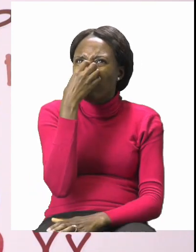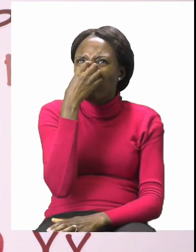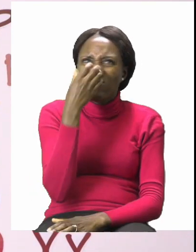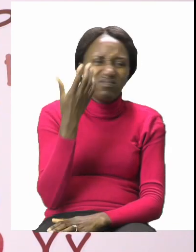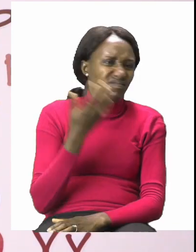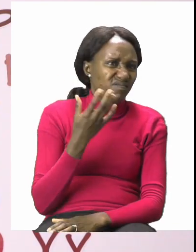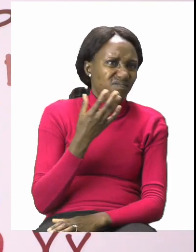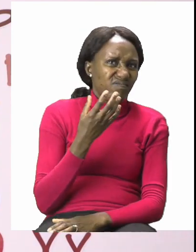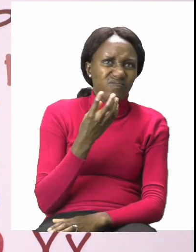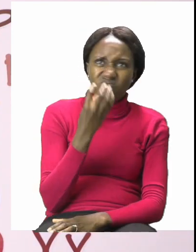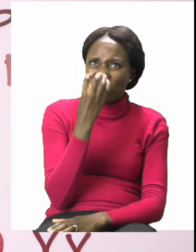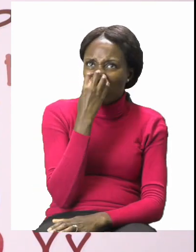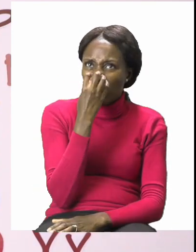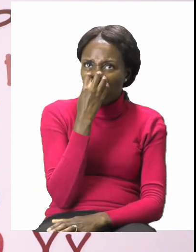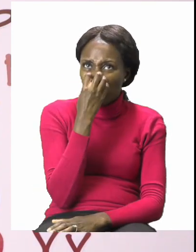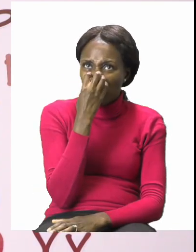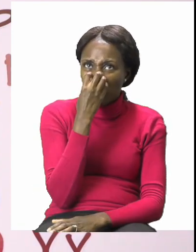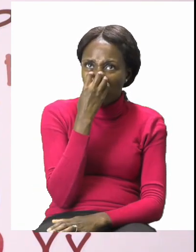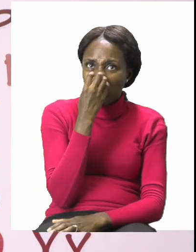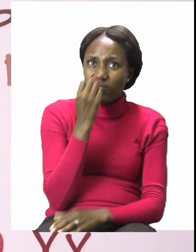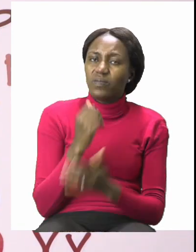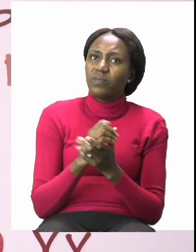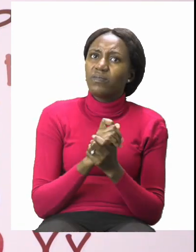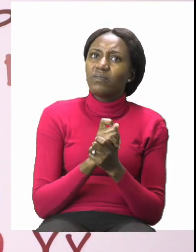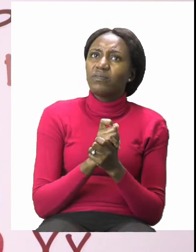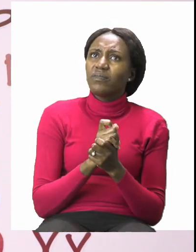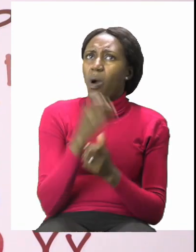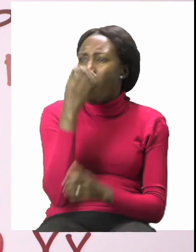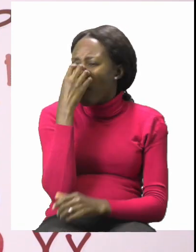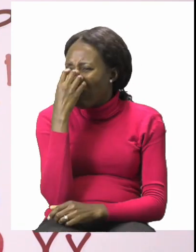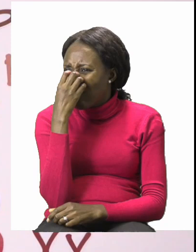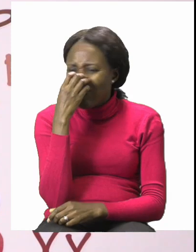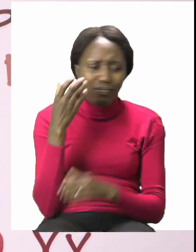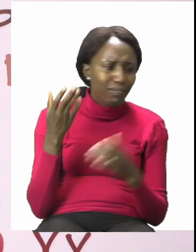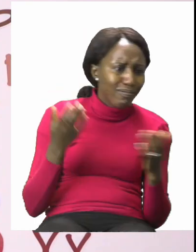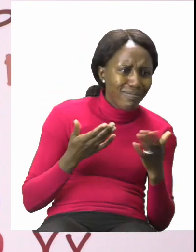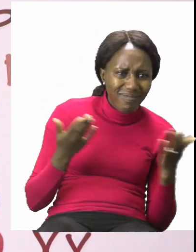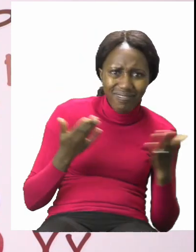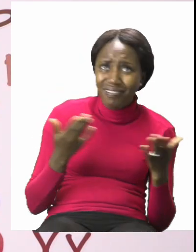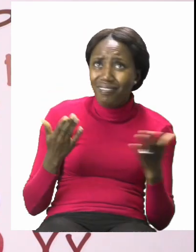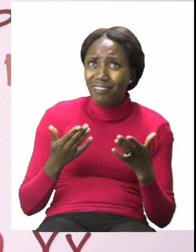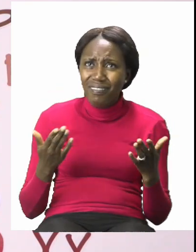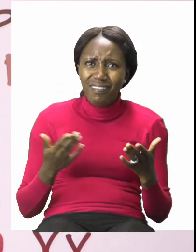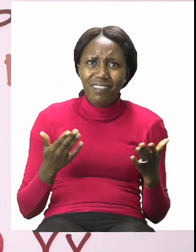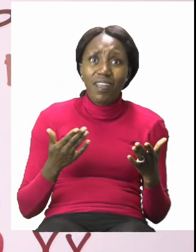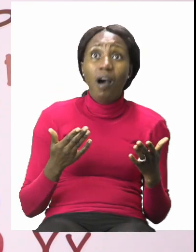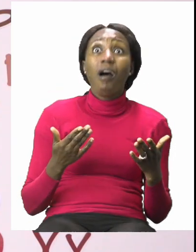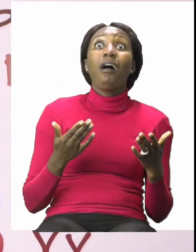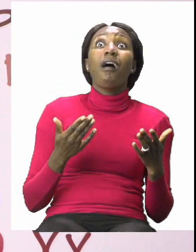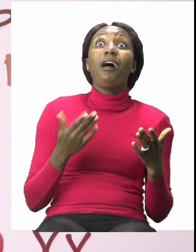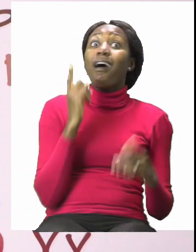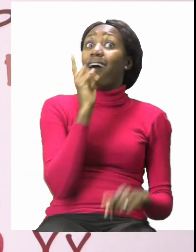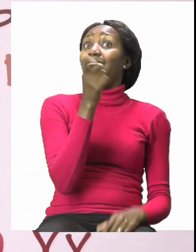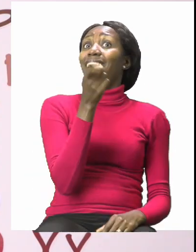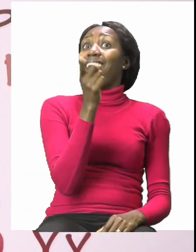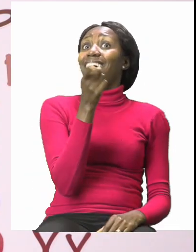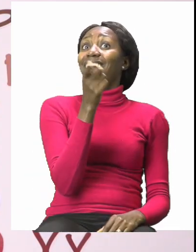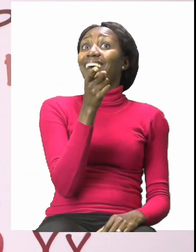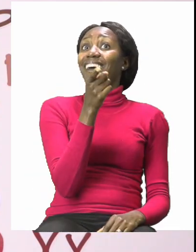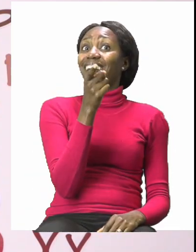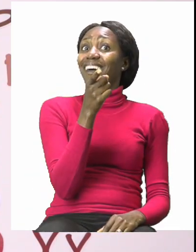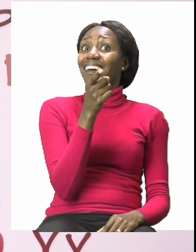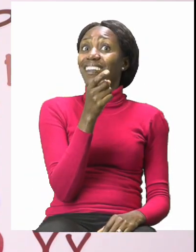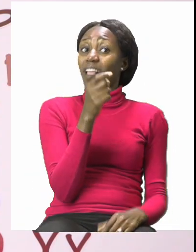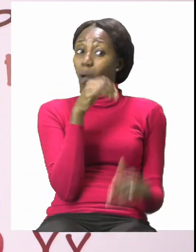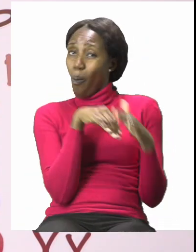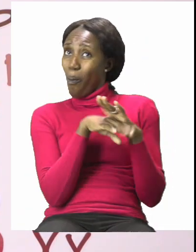sure if he's around. Have you seen him? Zashi? There you are, Zashi. Were you hiding